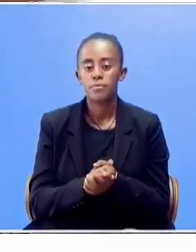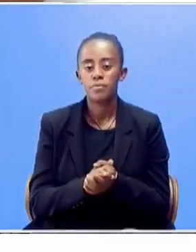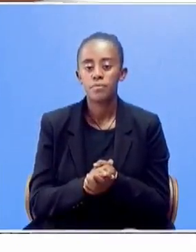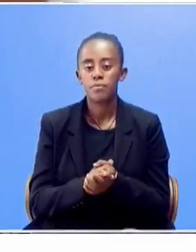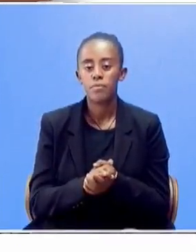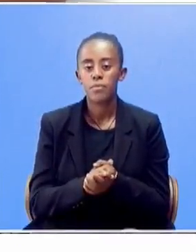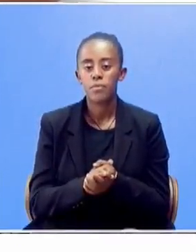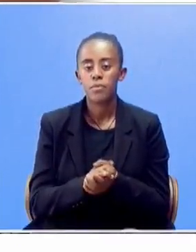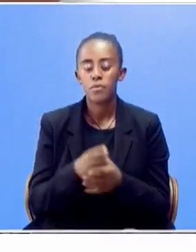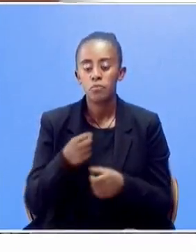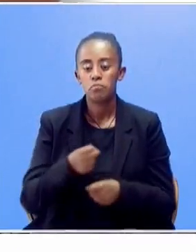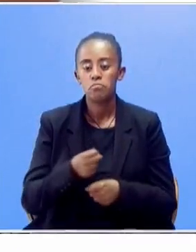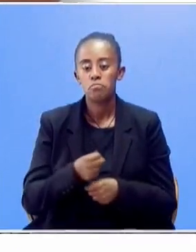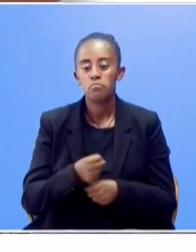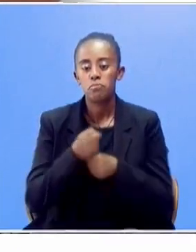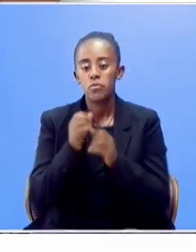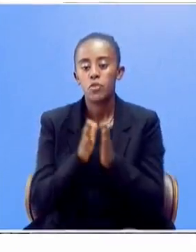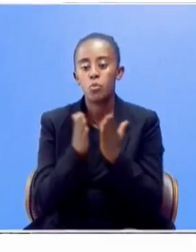reference books?